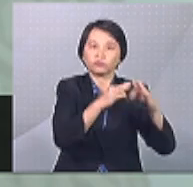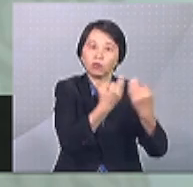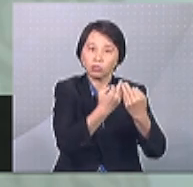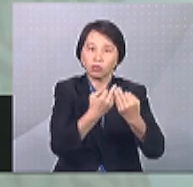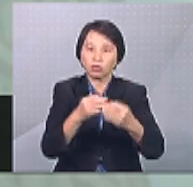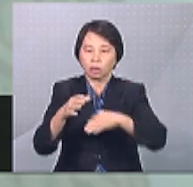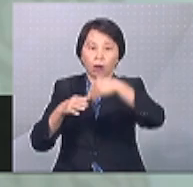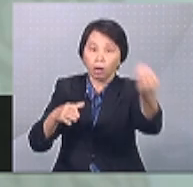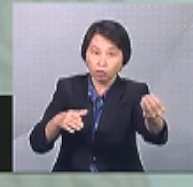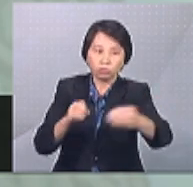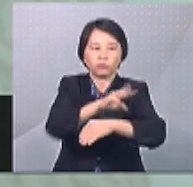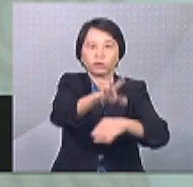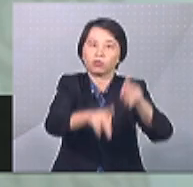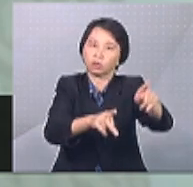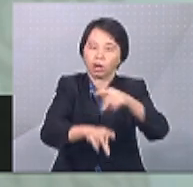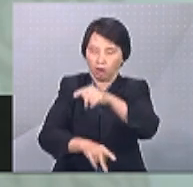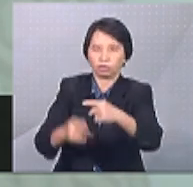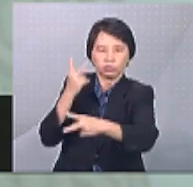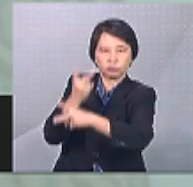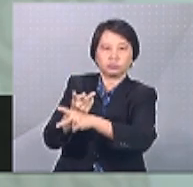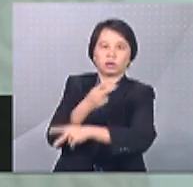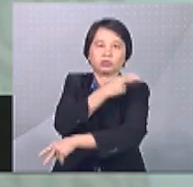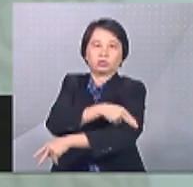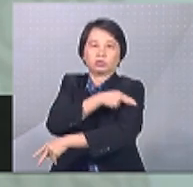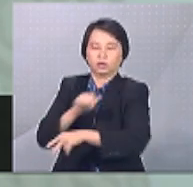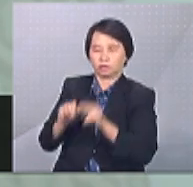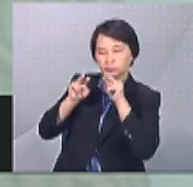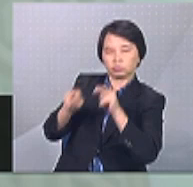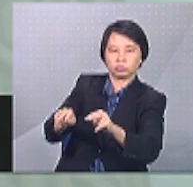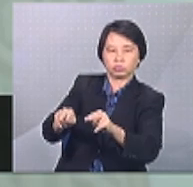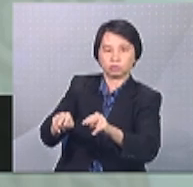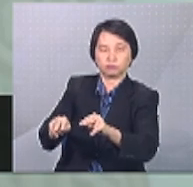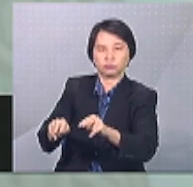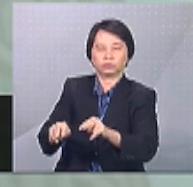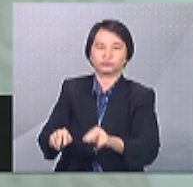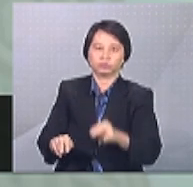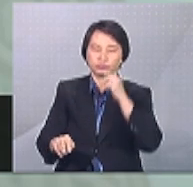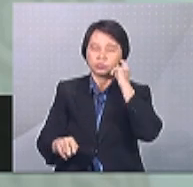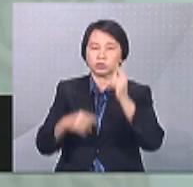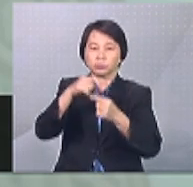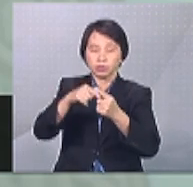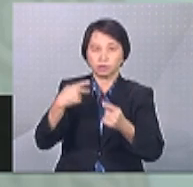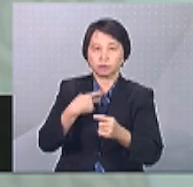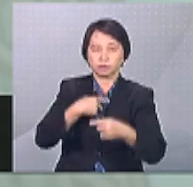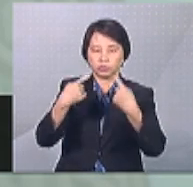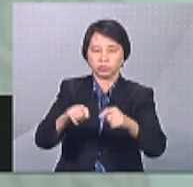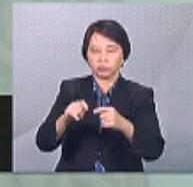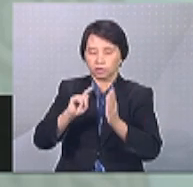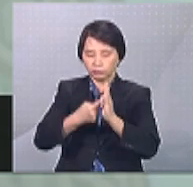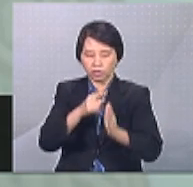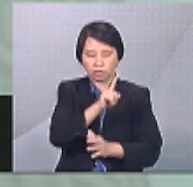or in the community. So that is something that we are looking at, infectivity. So when we started the MCO 1 and